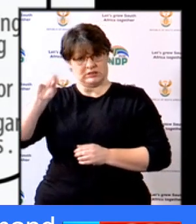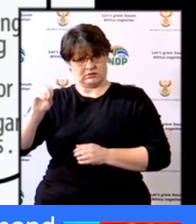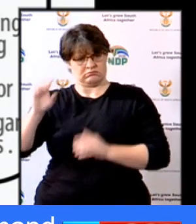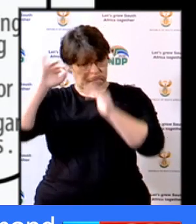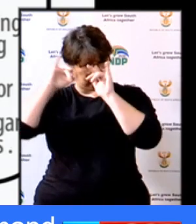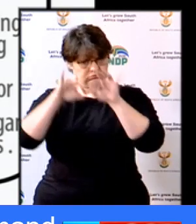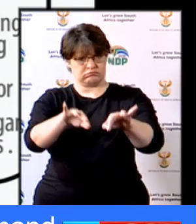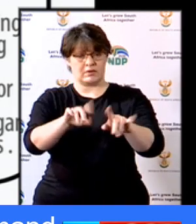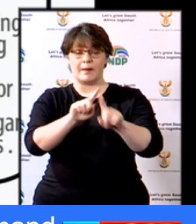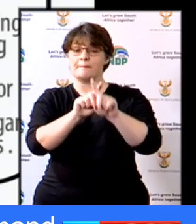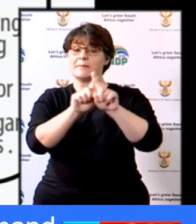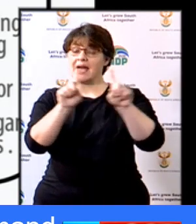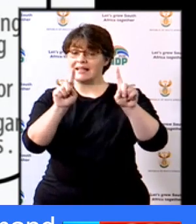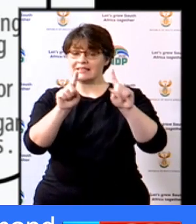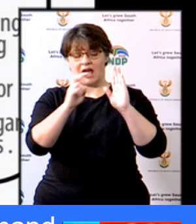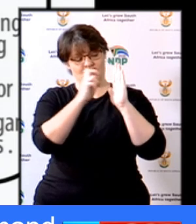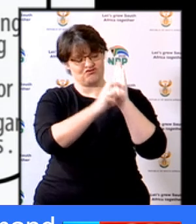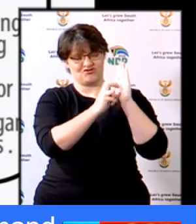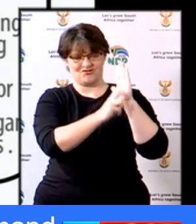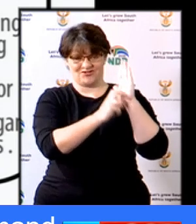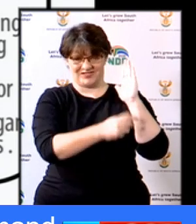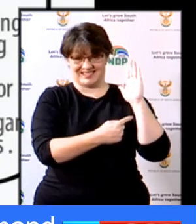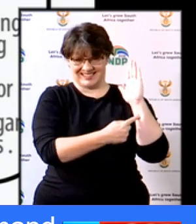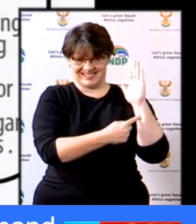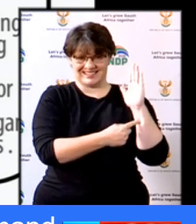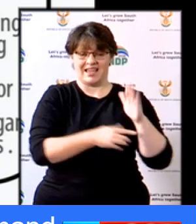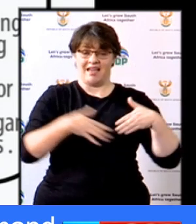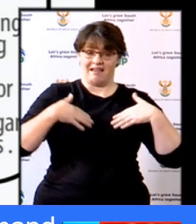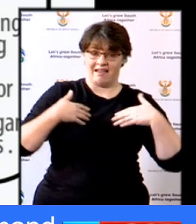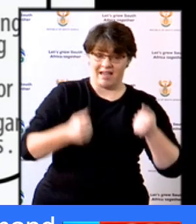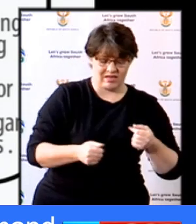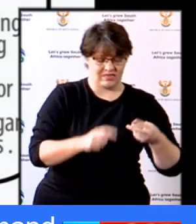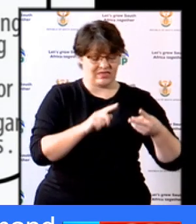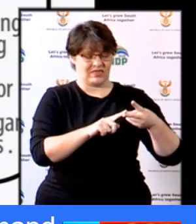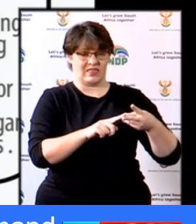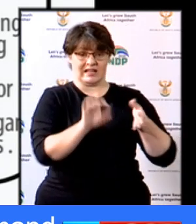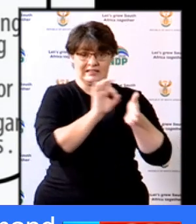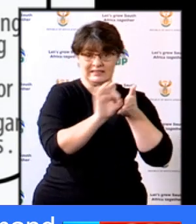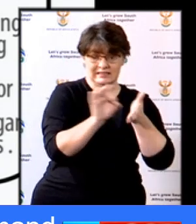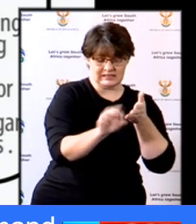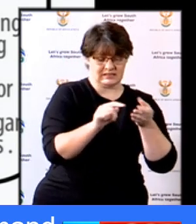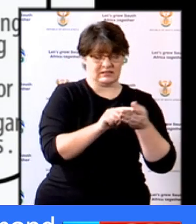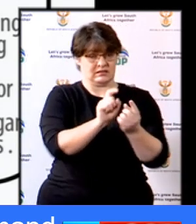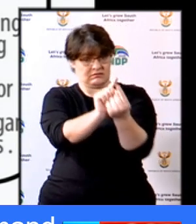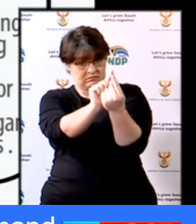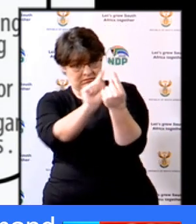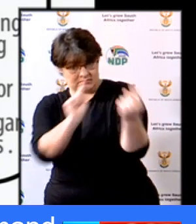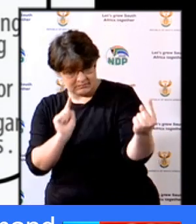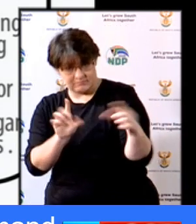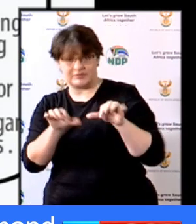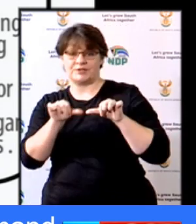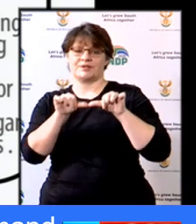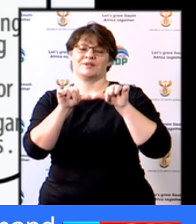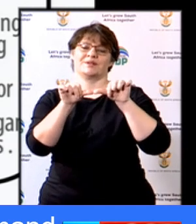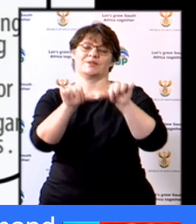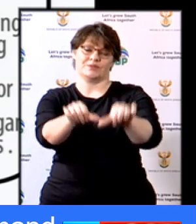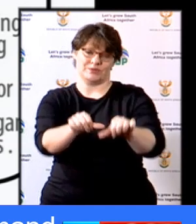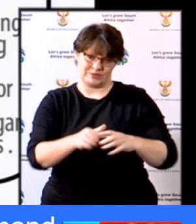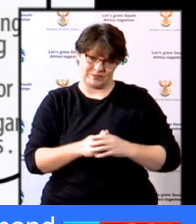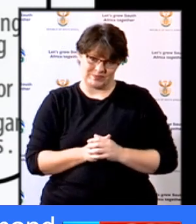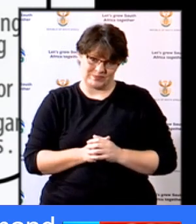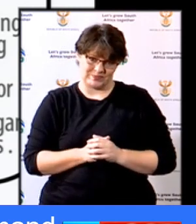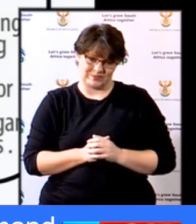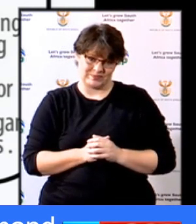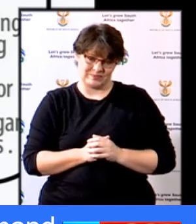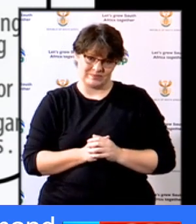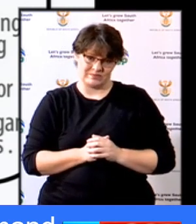so long as health, hygiene, and social distancing is observed. This means that